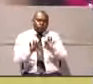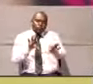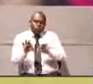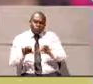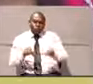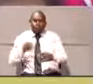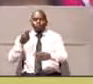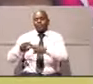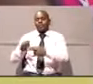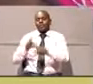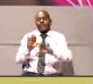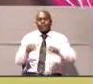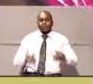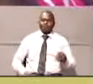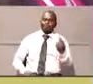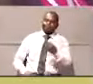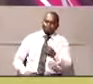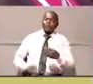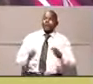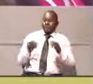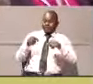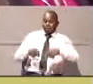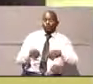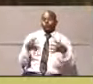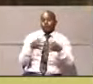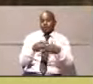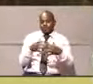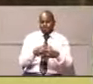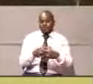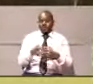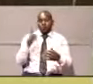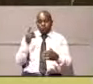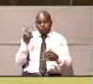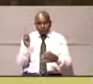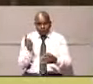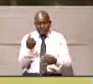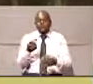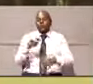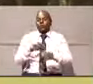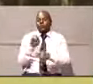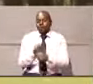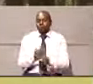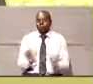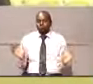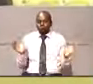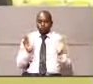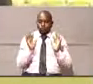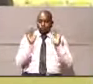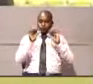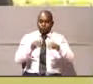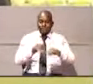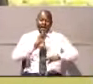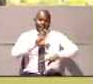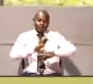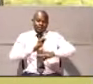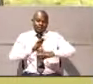Now, when that day comes, like today came, what they first do is to gather at the cathedral.